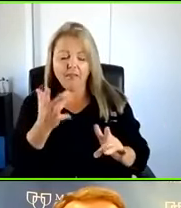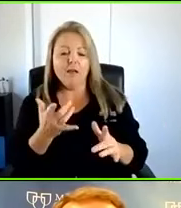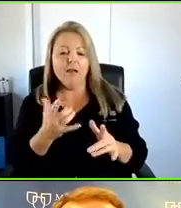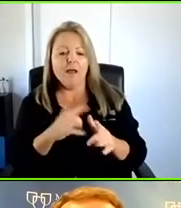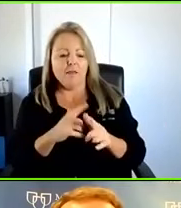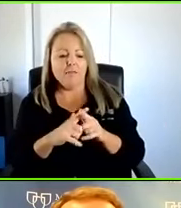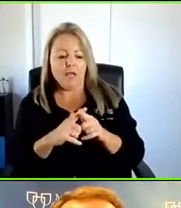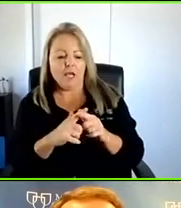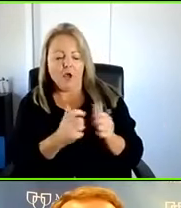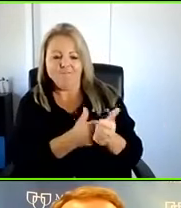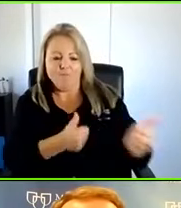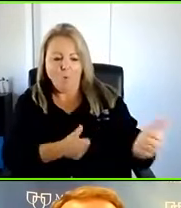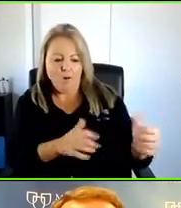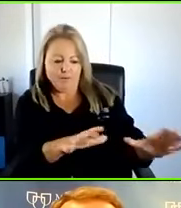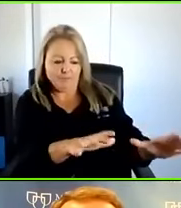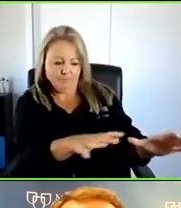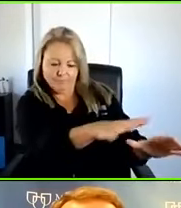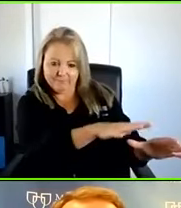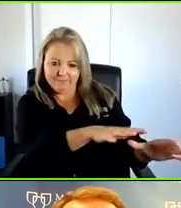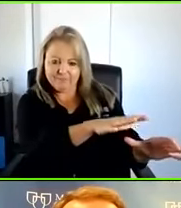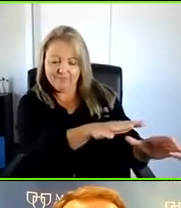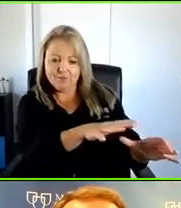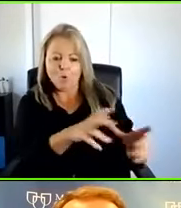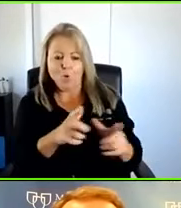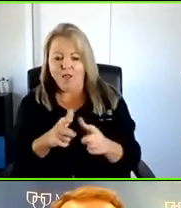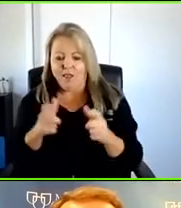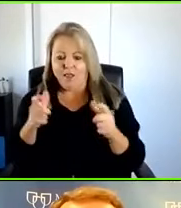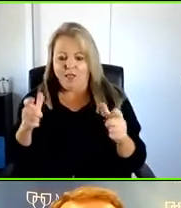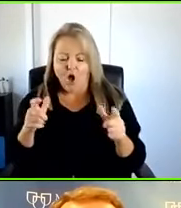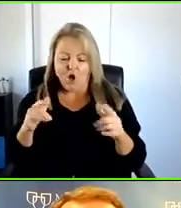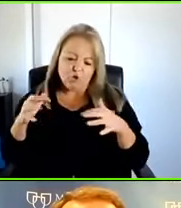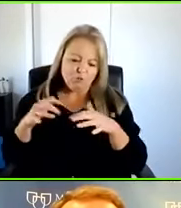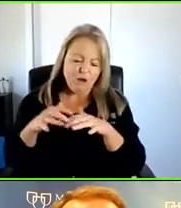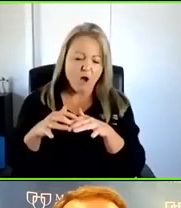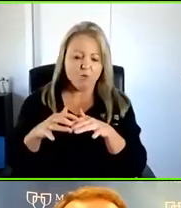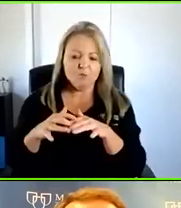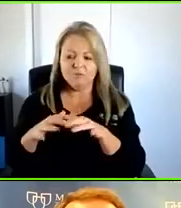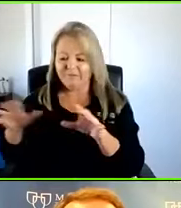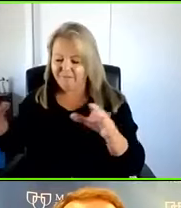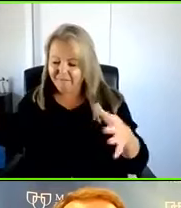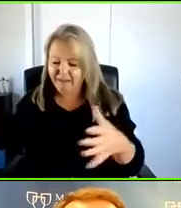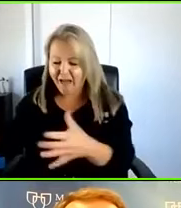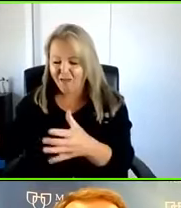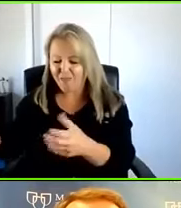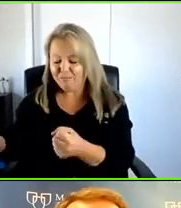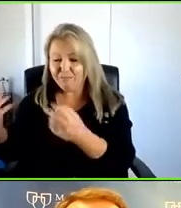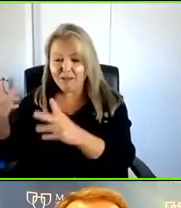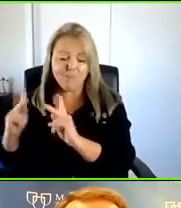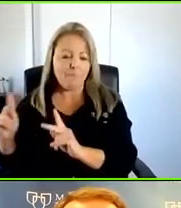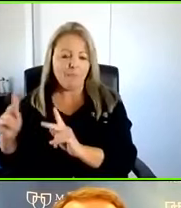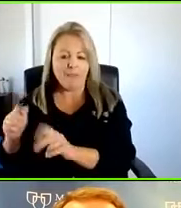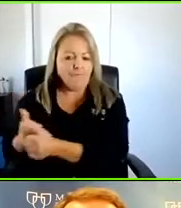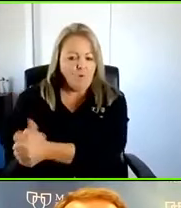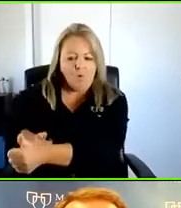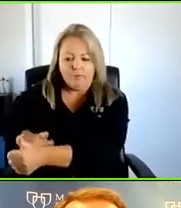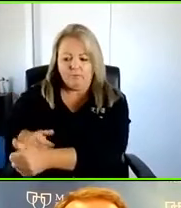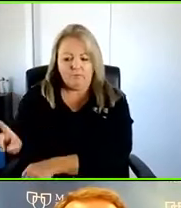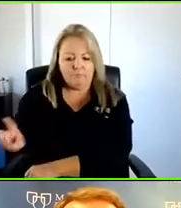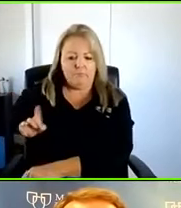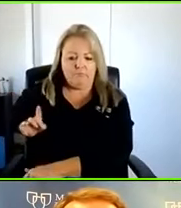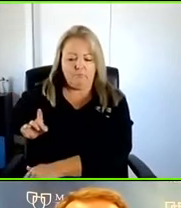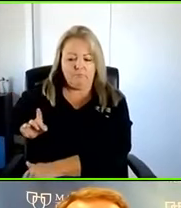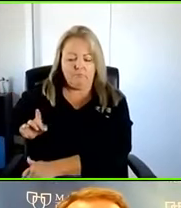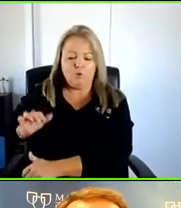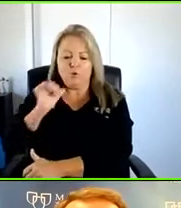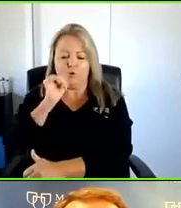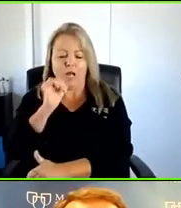higher risk. So avoid large crowds, avoid large gatherings. Try not to be places where the lion's